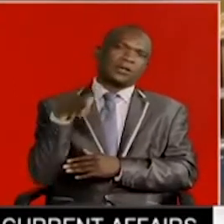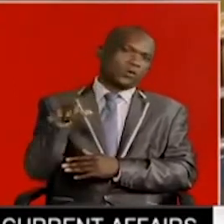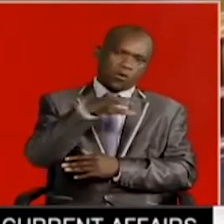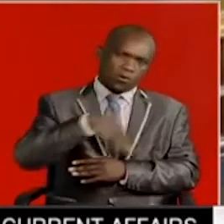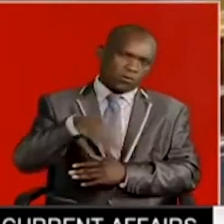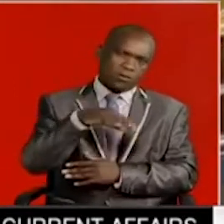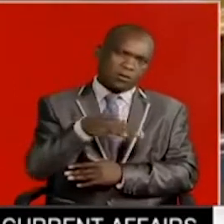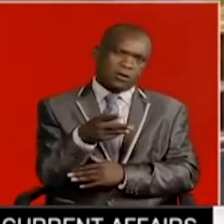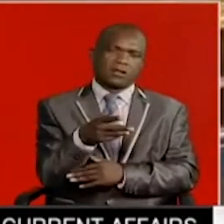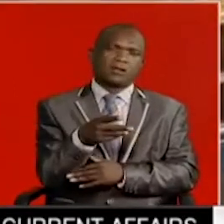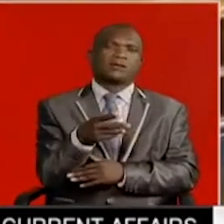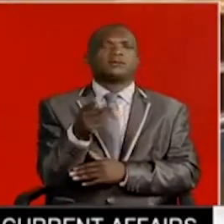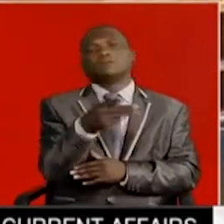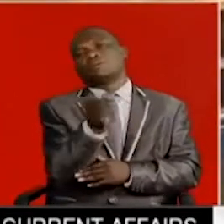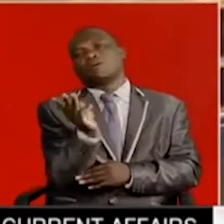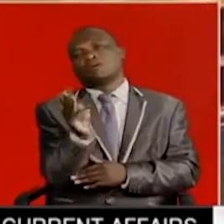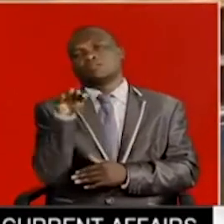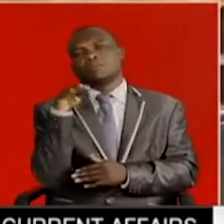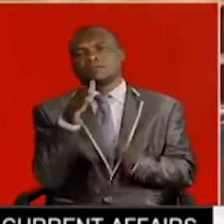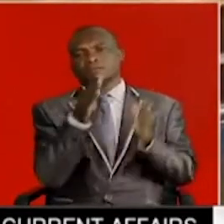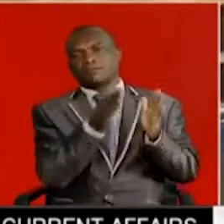population at low risk.